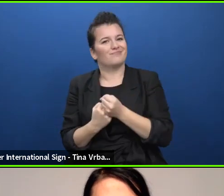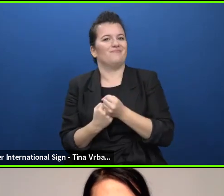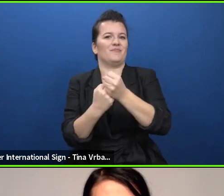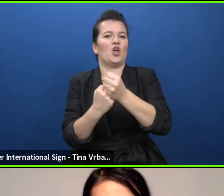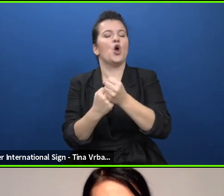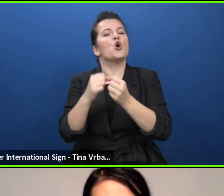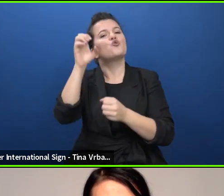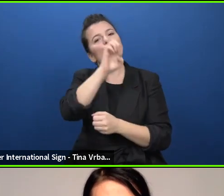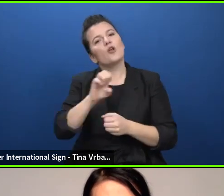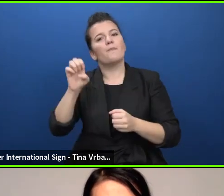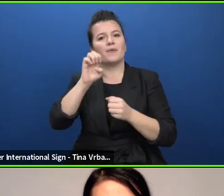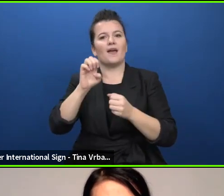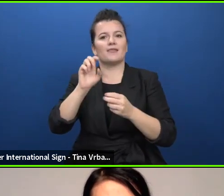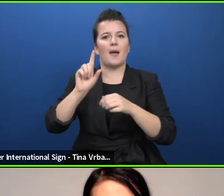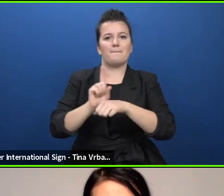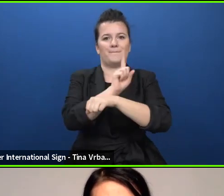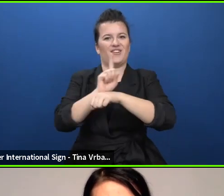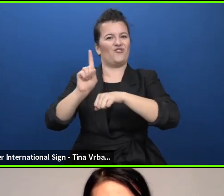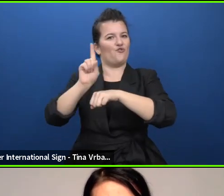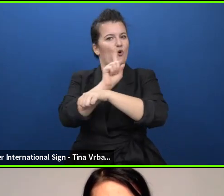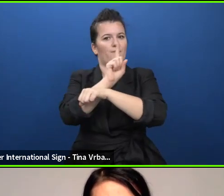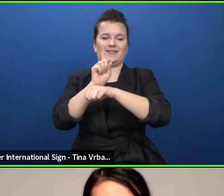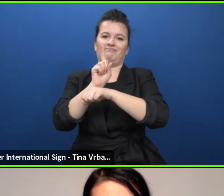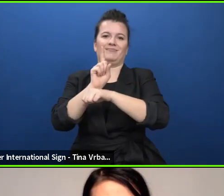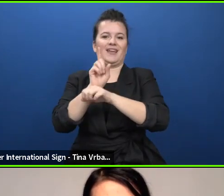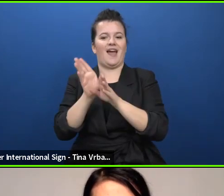notably the European theatre sector.